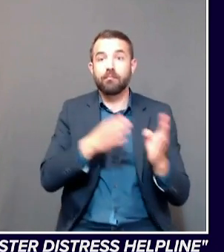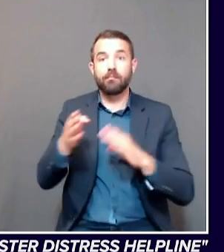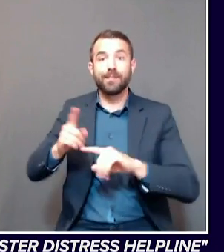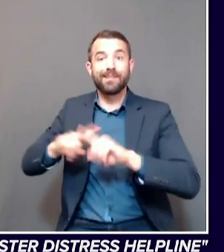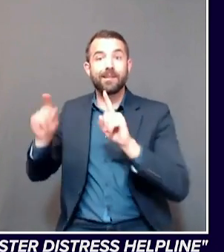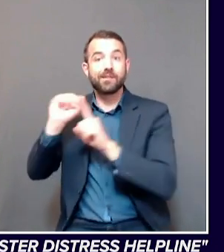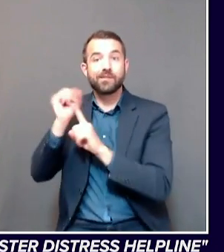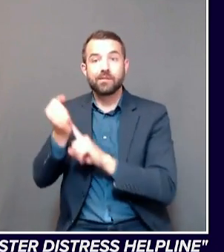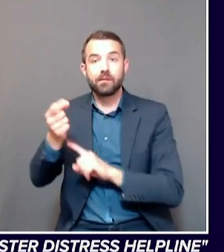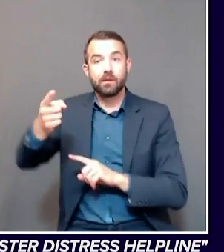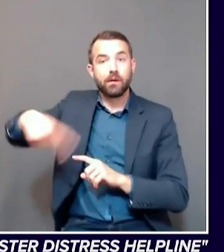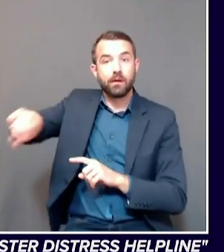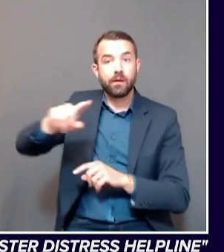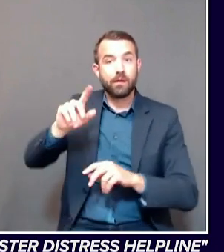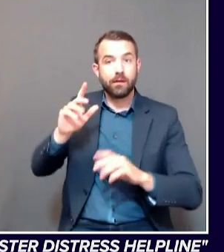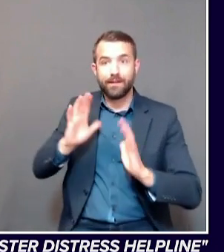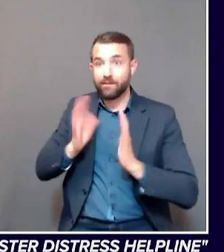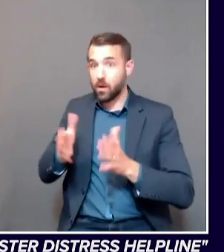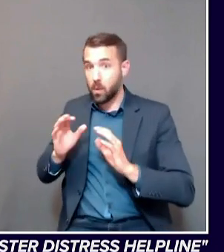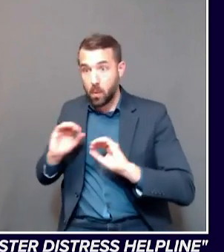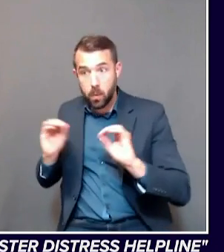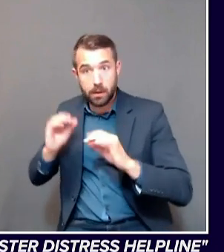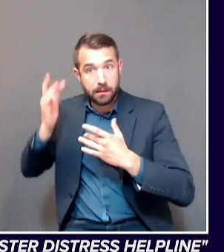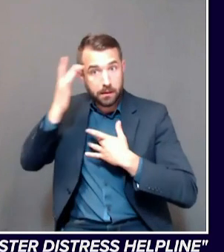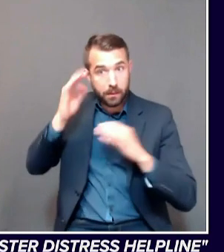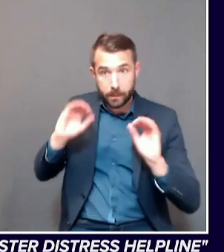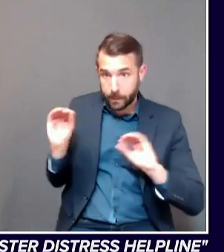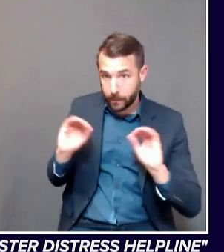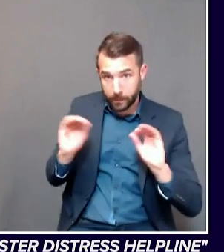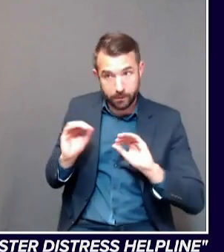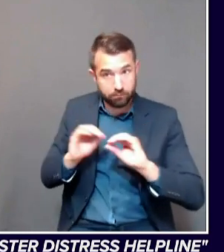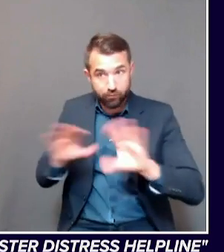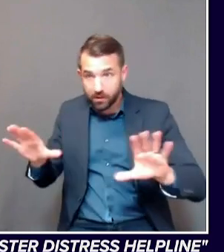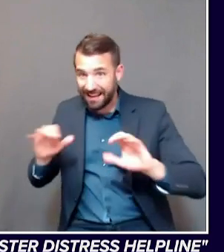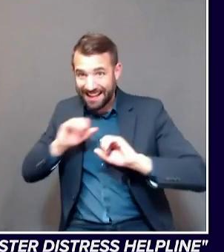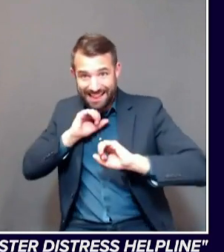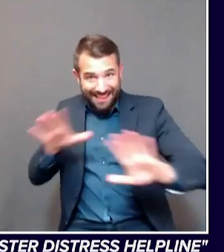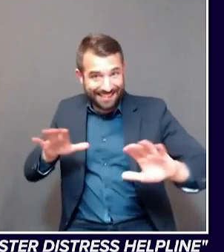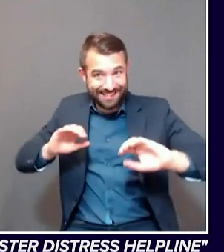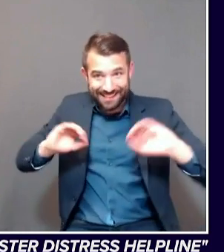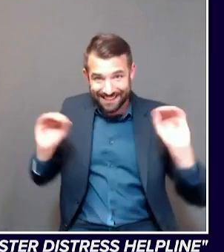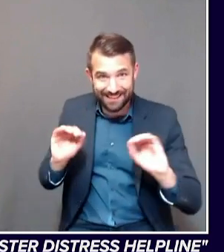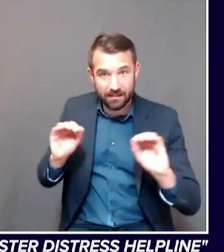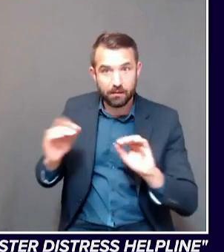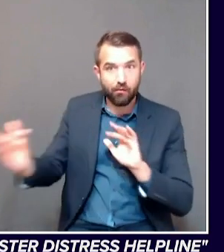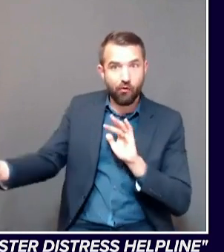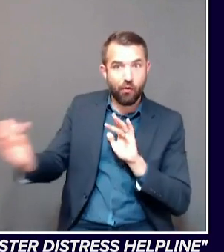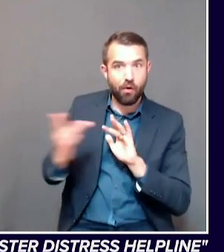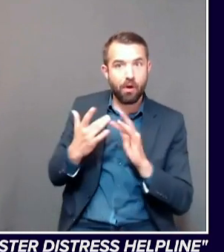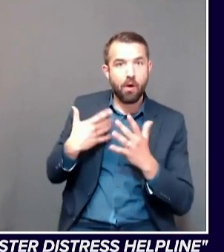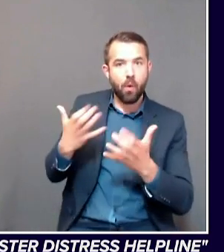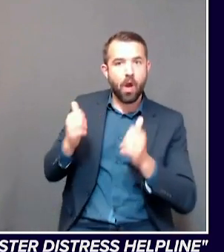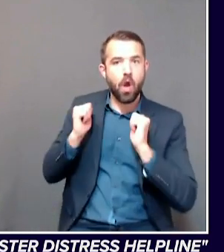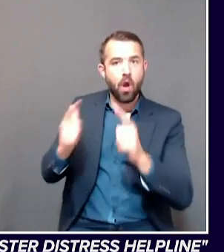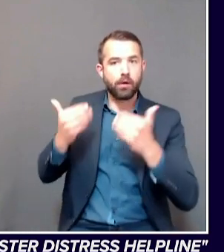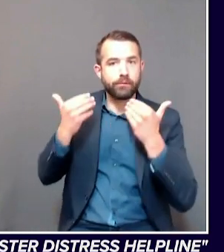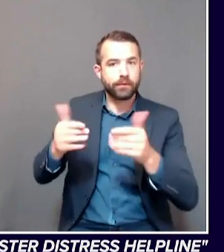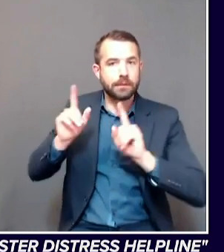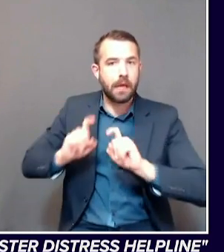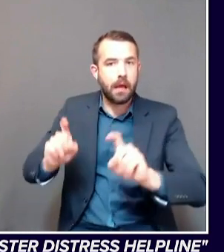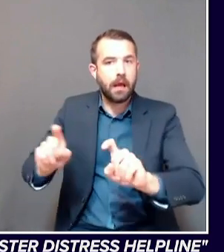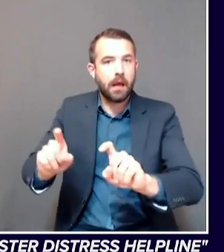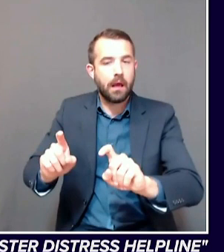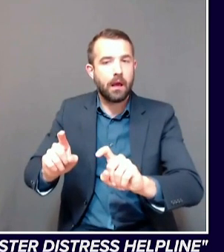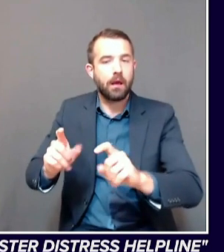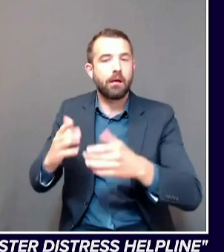any illness whatsoever, and there haven't been any outbreaks in the facility, then we have the ability to make